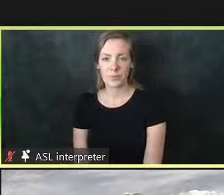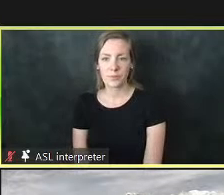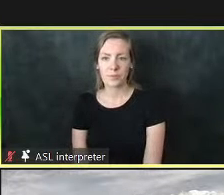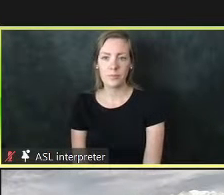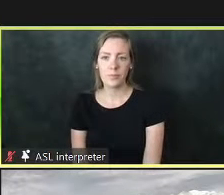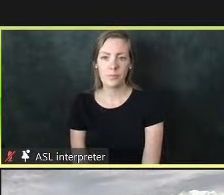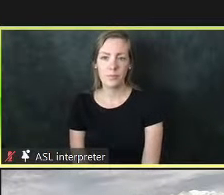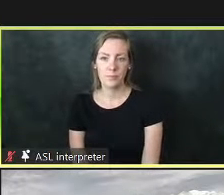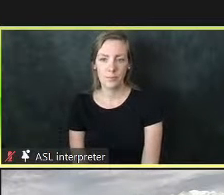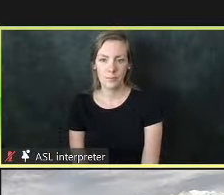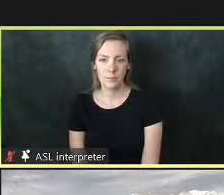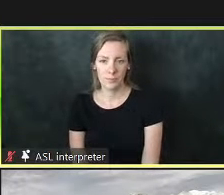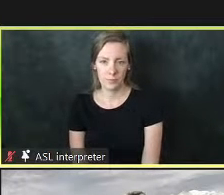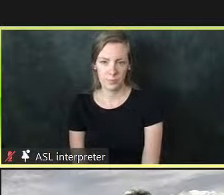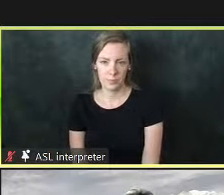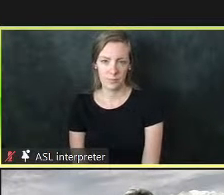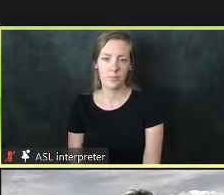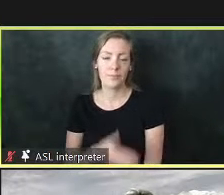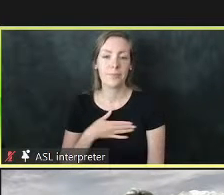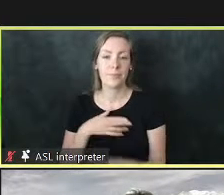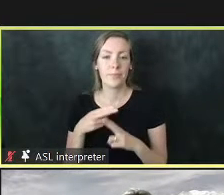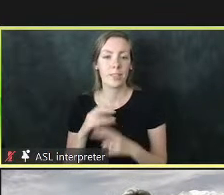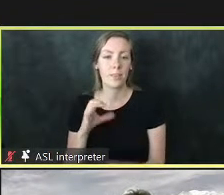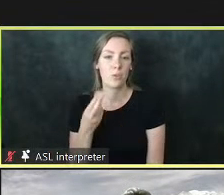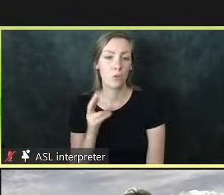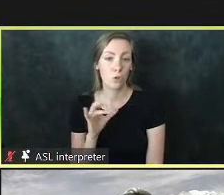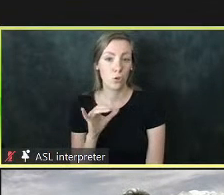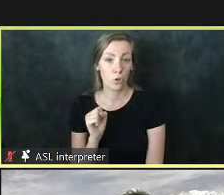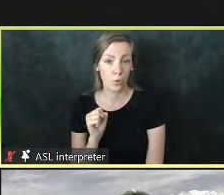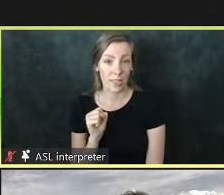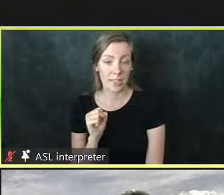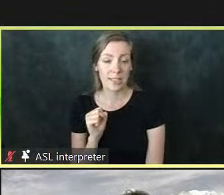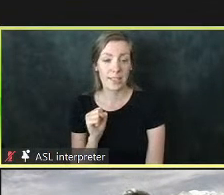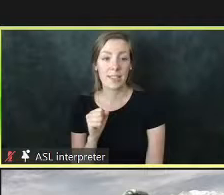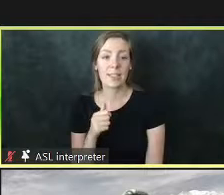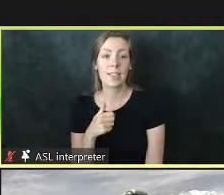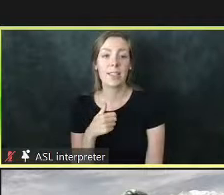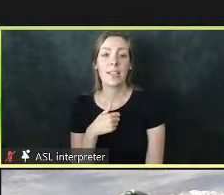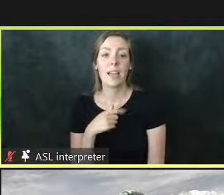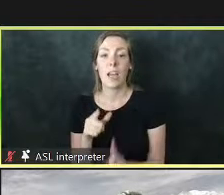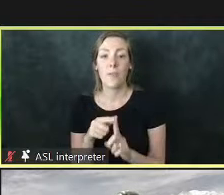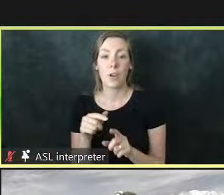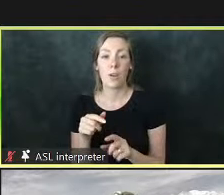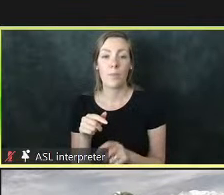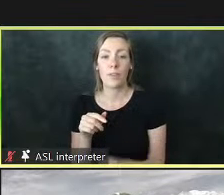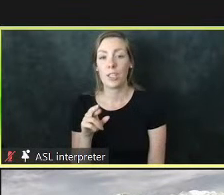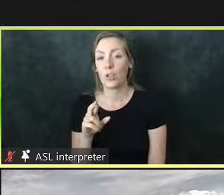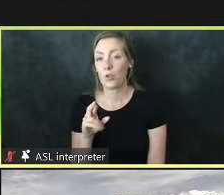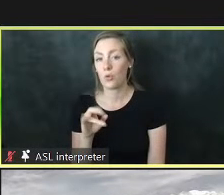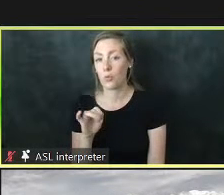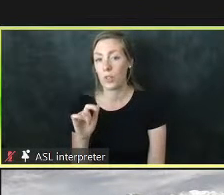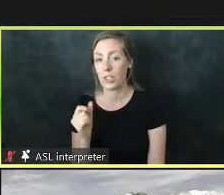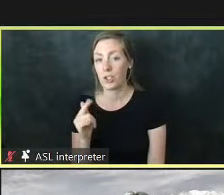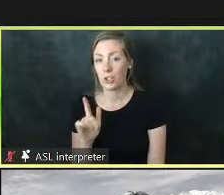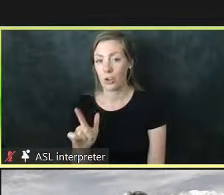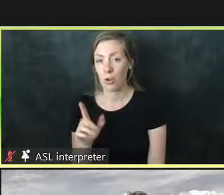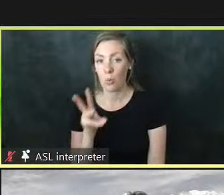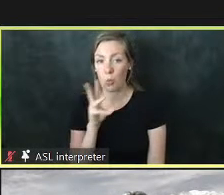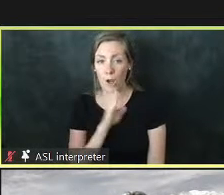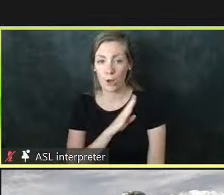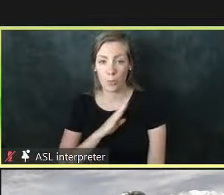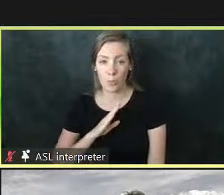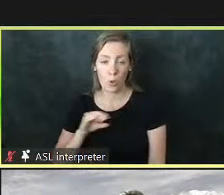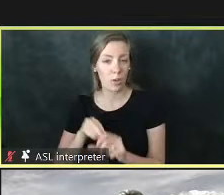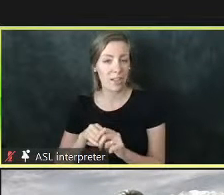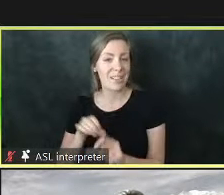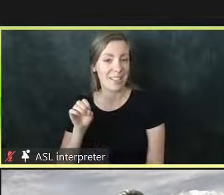So, my name is Chris Watt. I'm a senior engineering geologist with our regional water board. Our Con la office mesa is based in de Santa de Rosa. agua, Cover